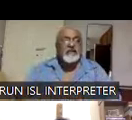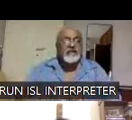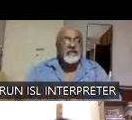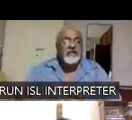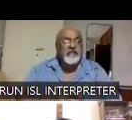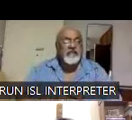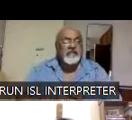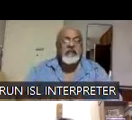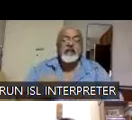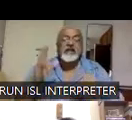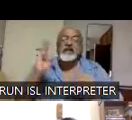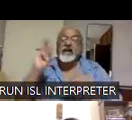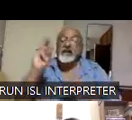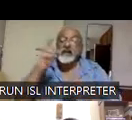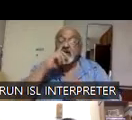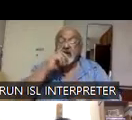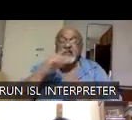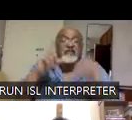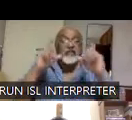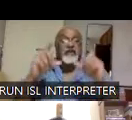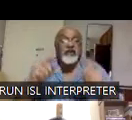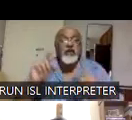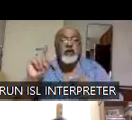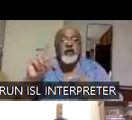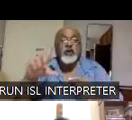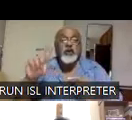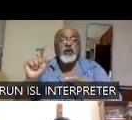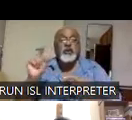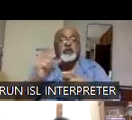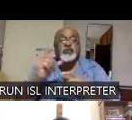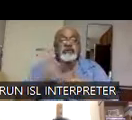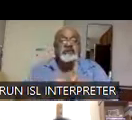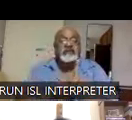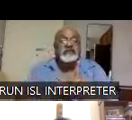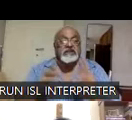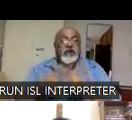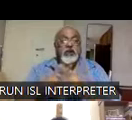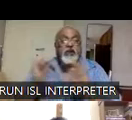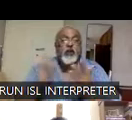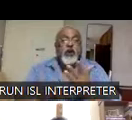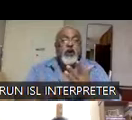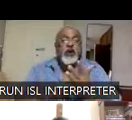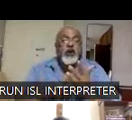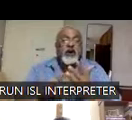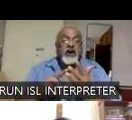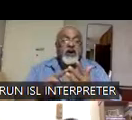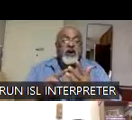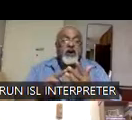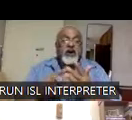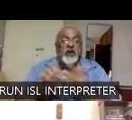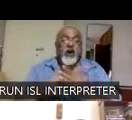not put her photo today. Her name is Lucy Wong Hernandez. She is from Mexico. She was then the secretary